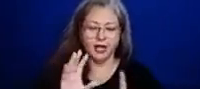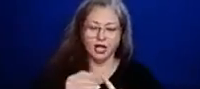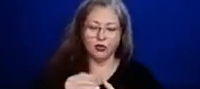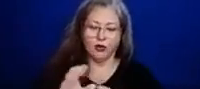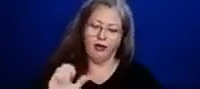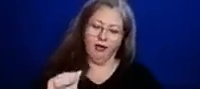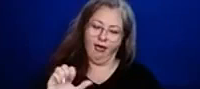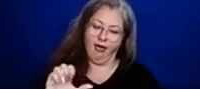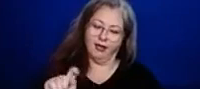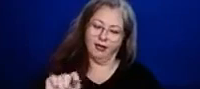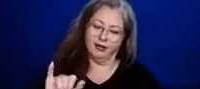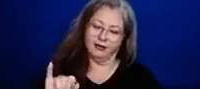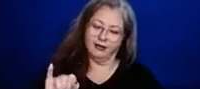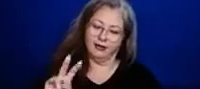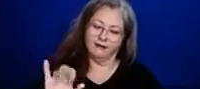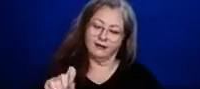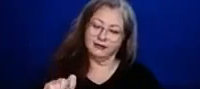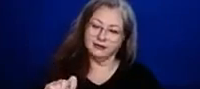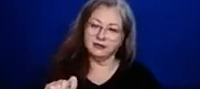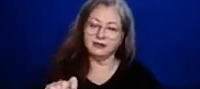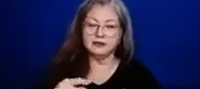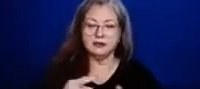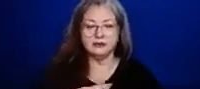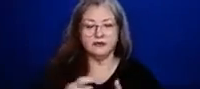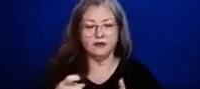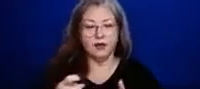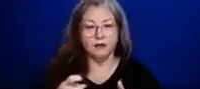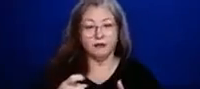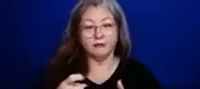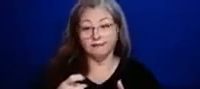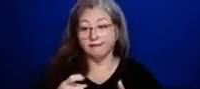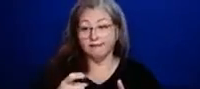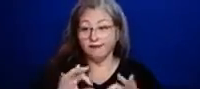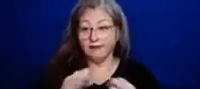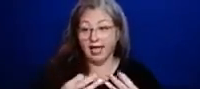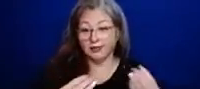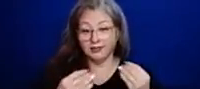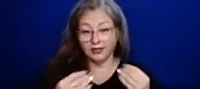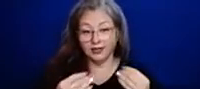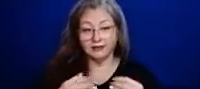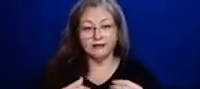activist came from my family.